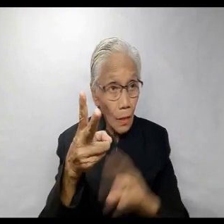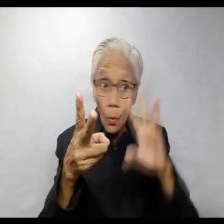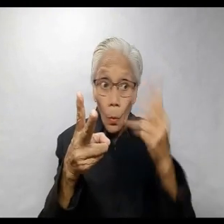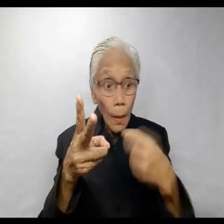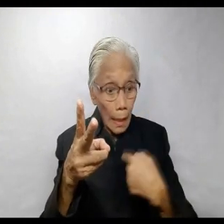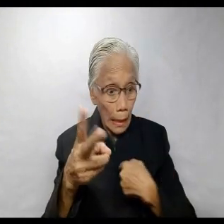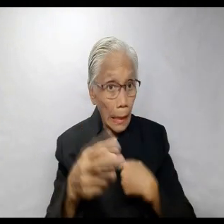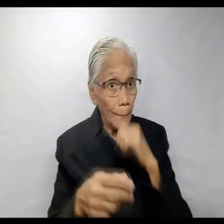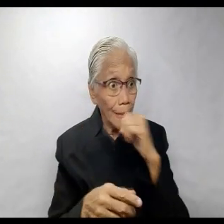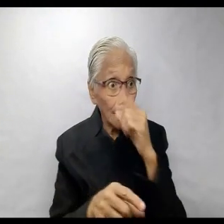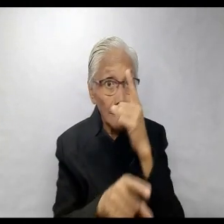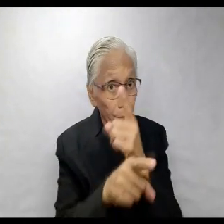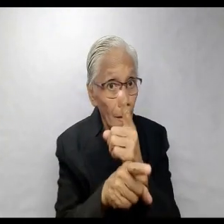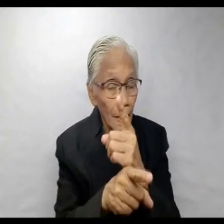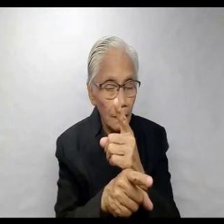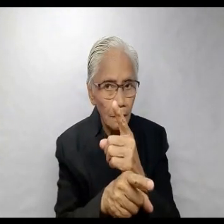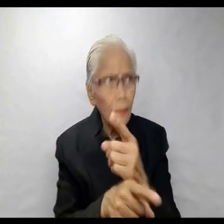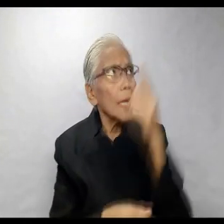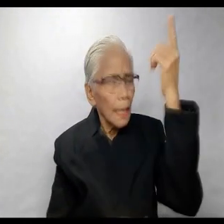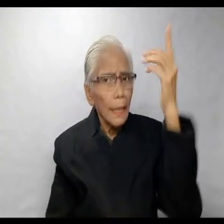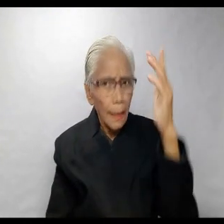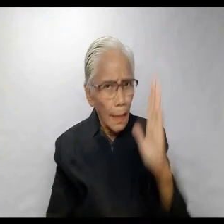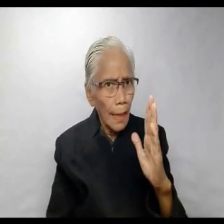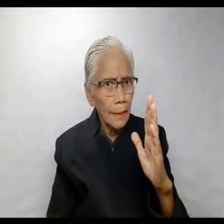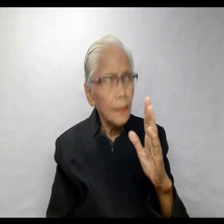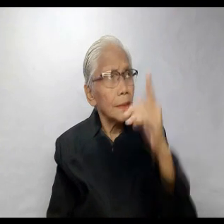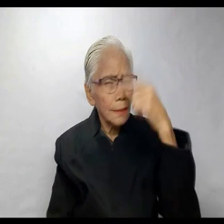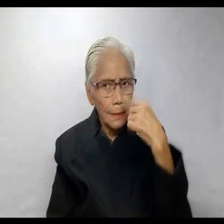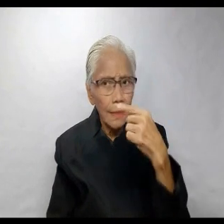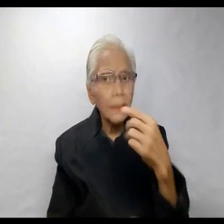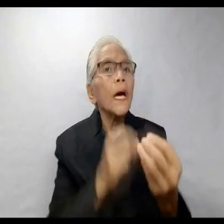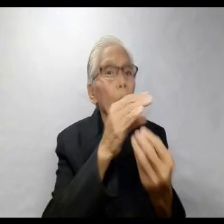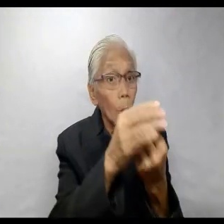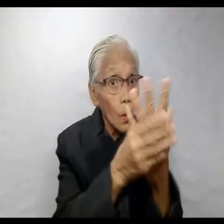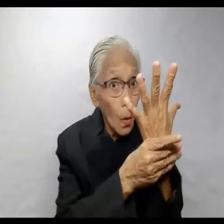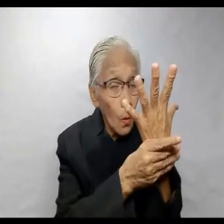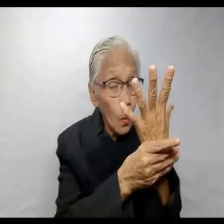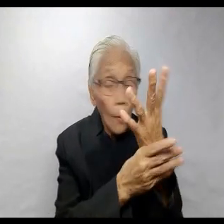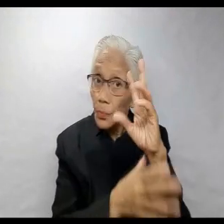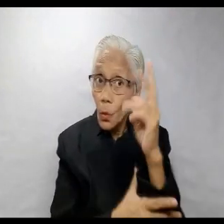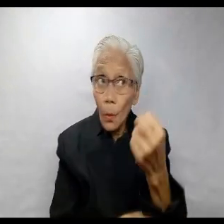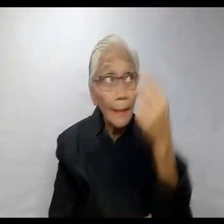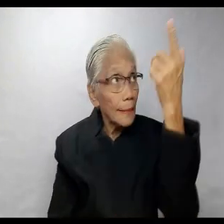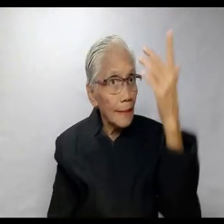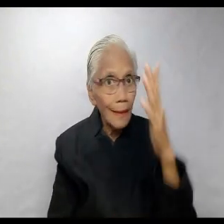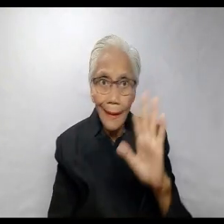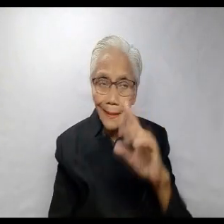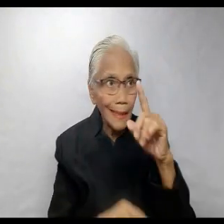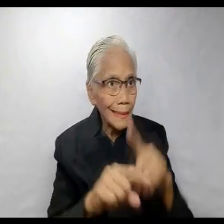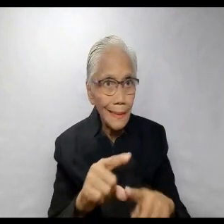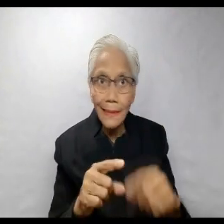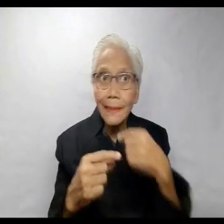Second, when I am not right, God says grow. When God is not able